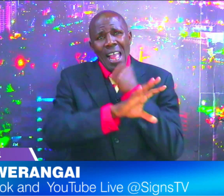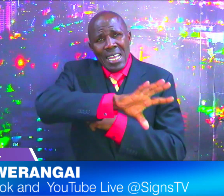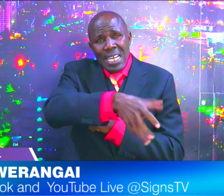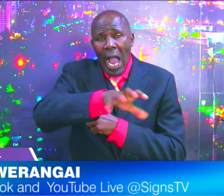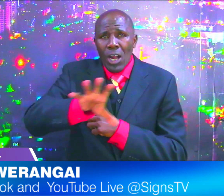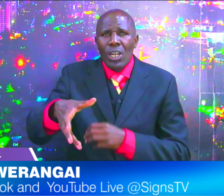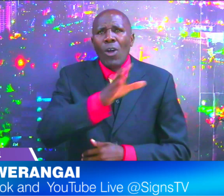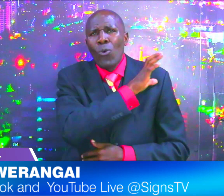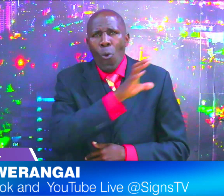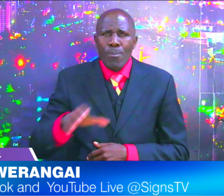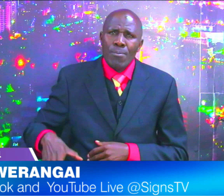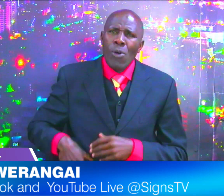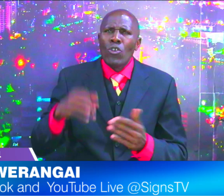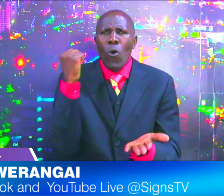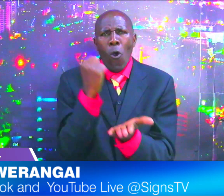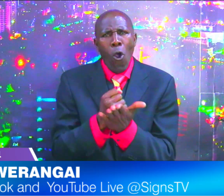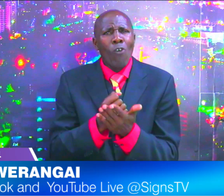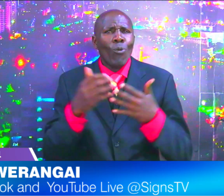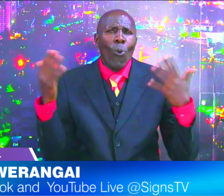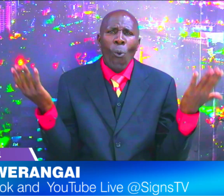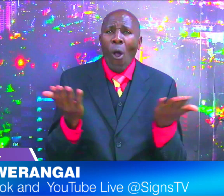at GEM Wagai